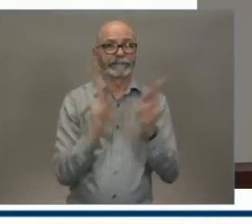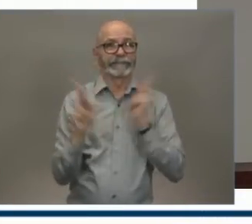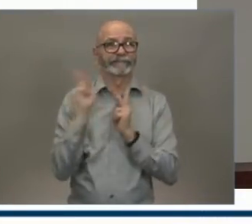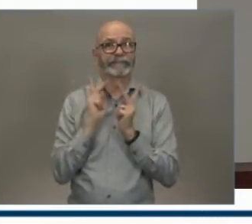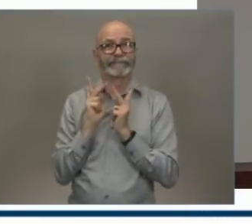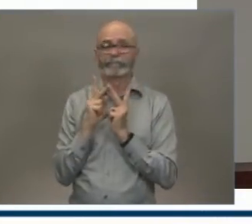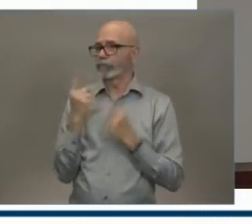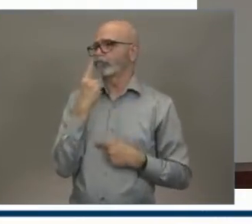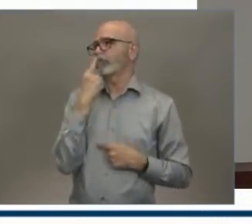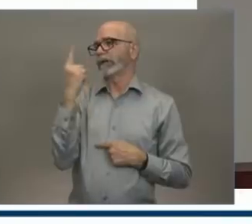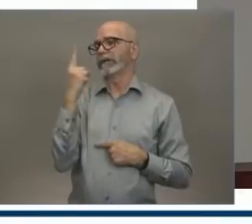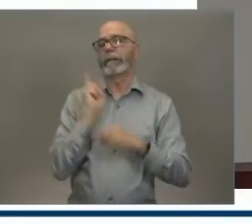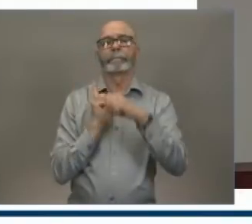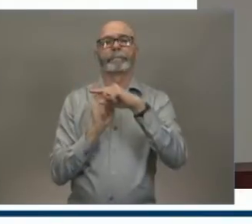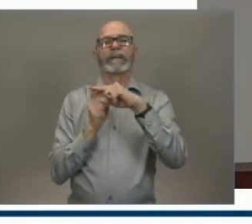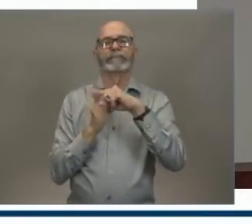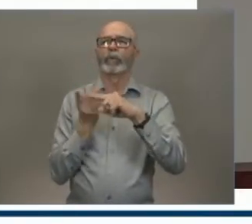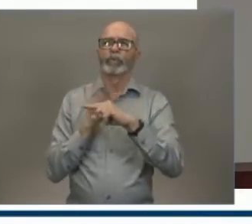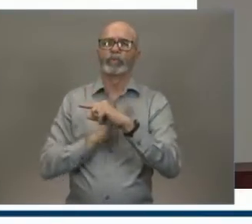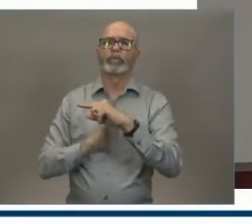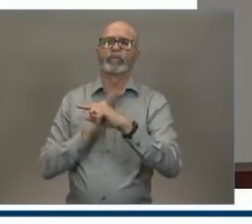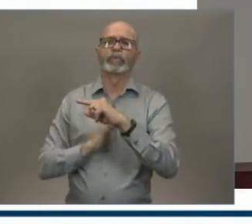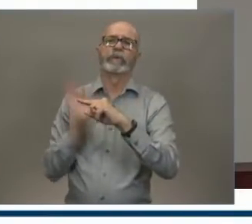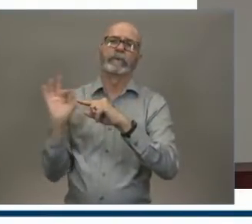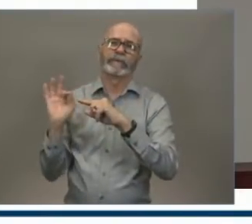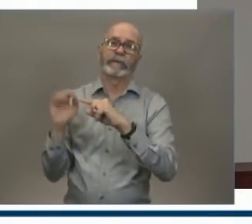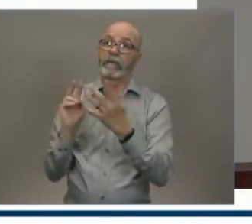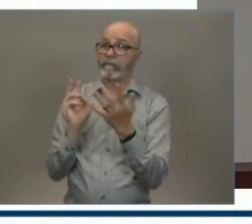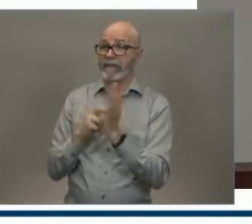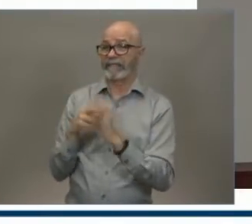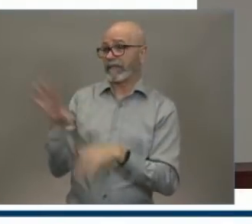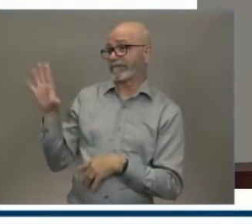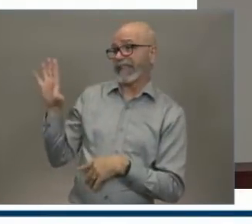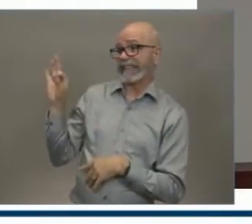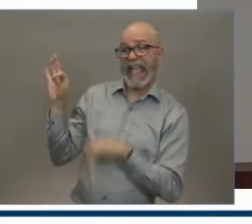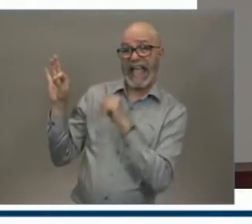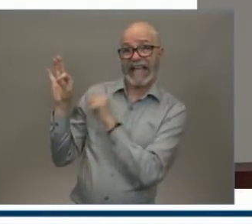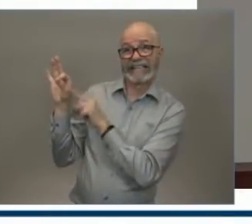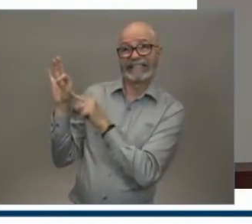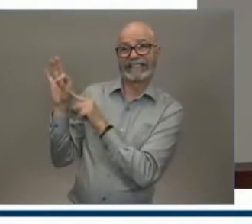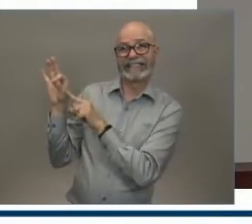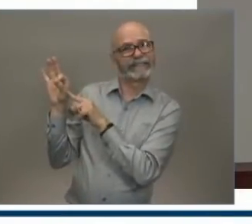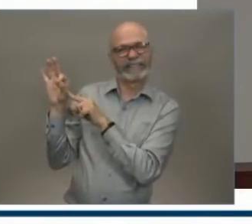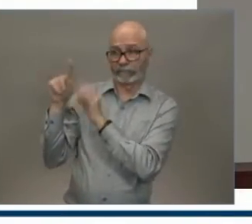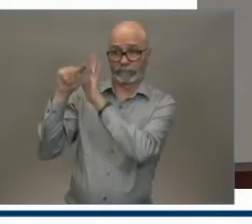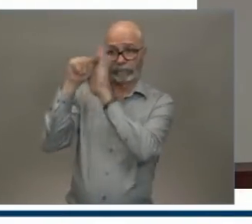additional case. So 59 of the 60 that we've tested are negative, which is very good news.